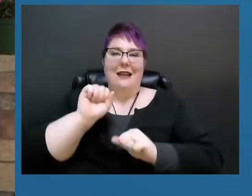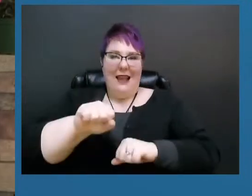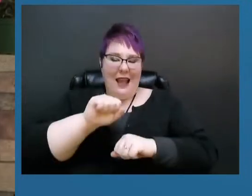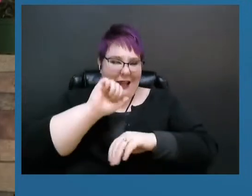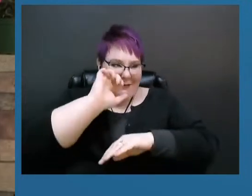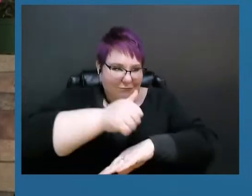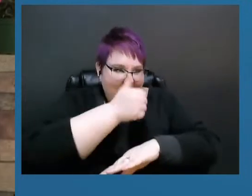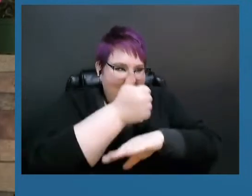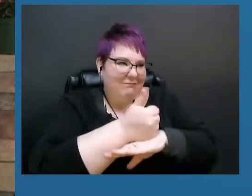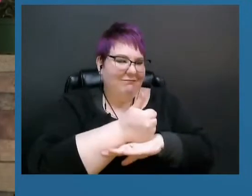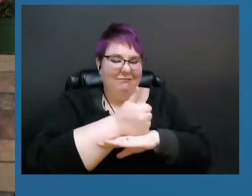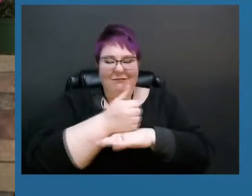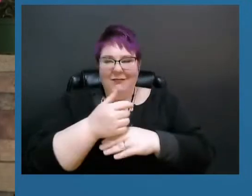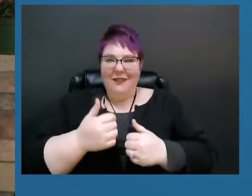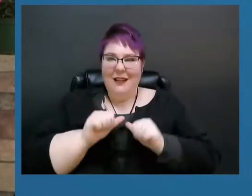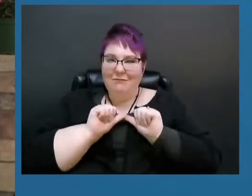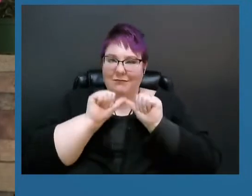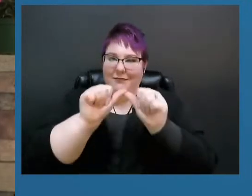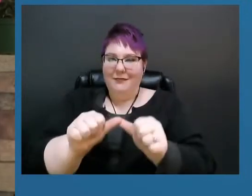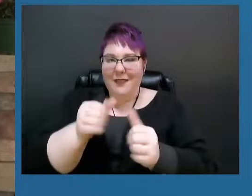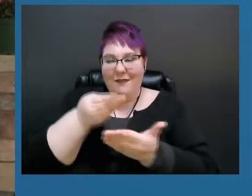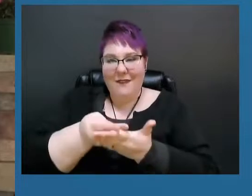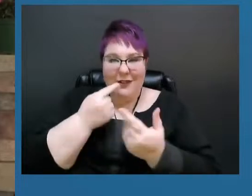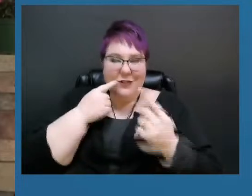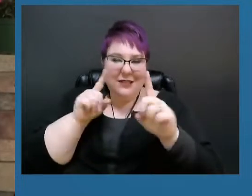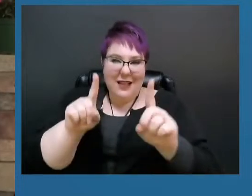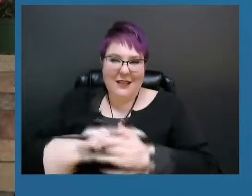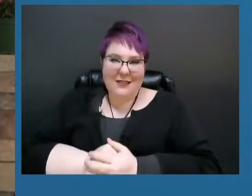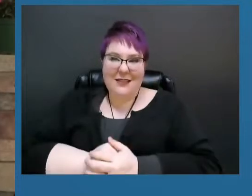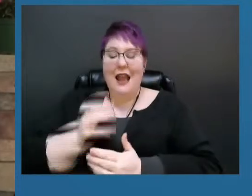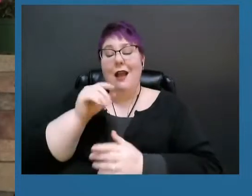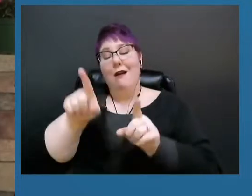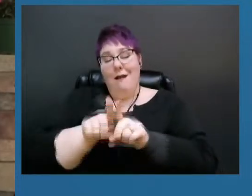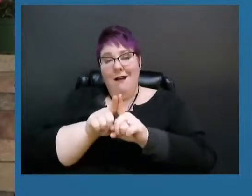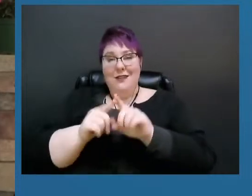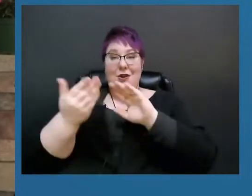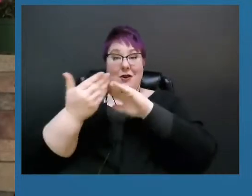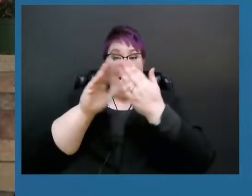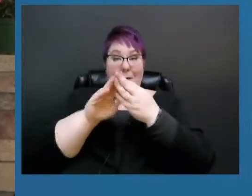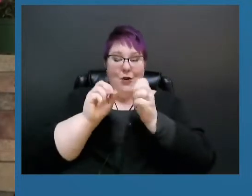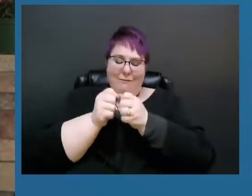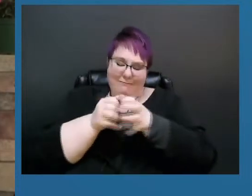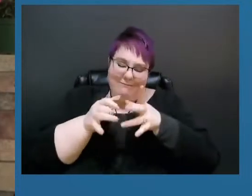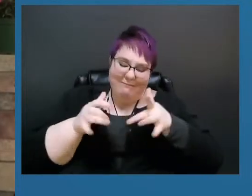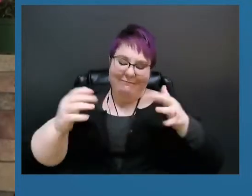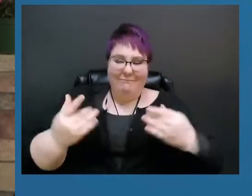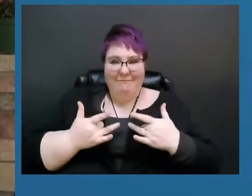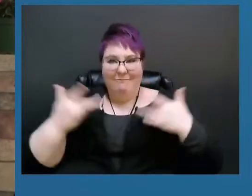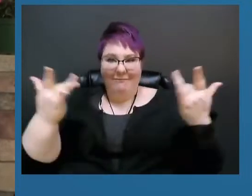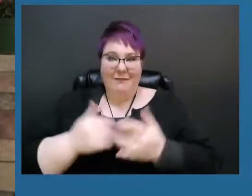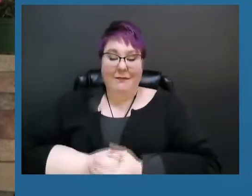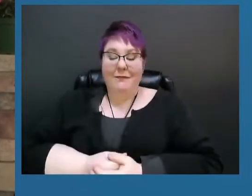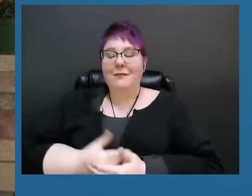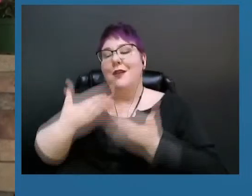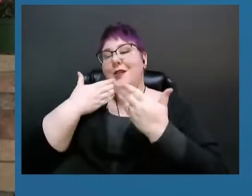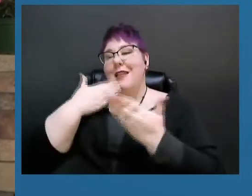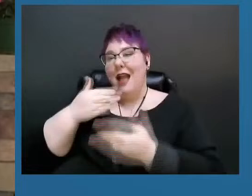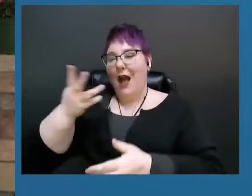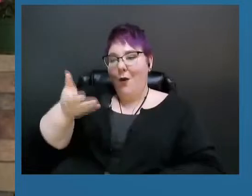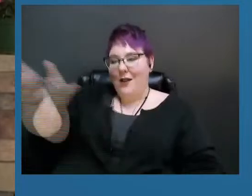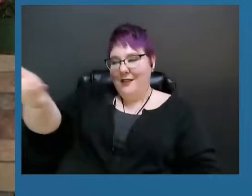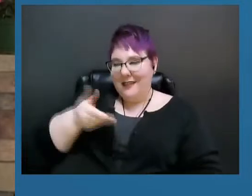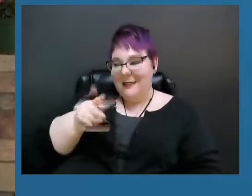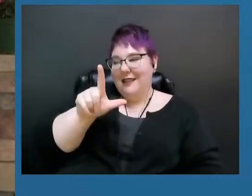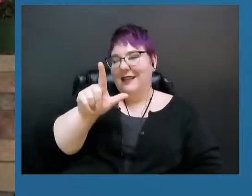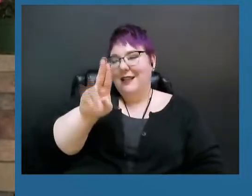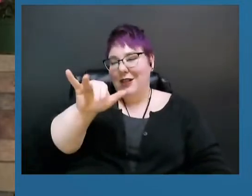also contribute to the revitalization of our neighborhoods. So thank you. And with that, I would like to introduce Luis